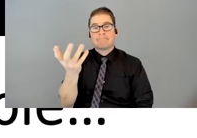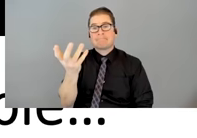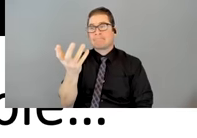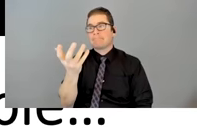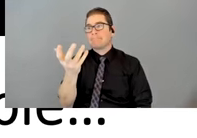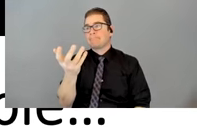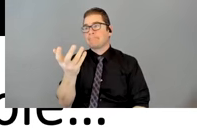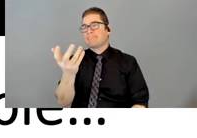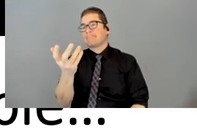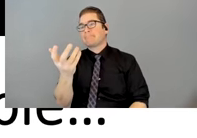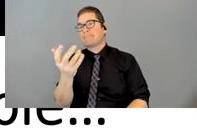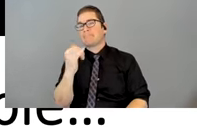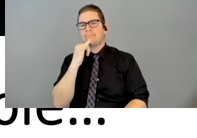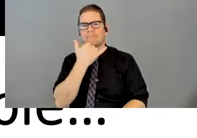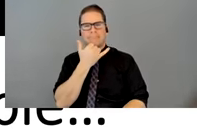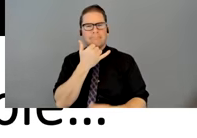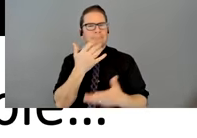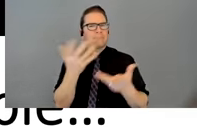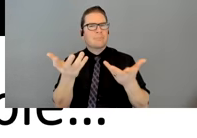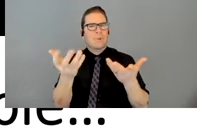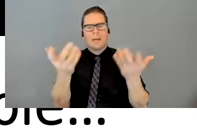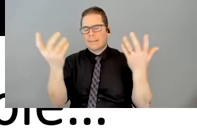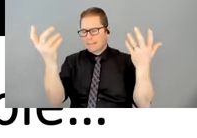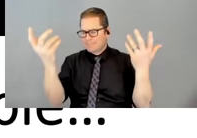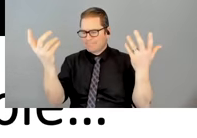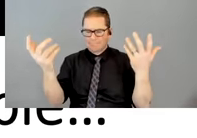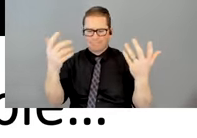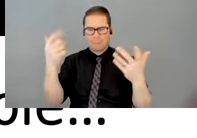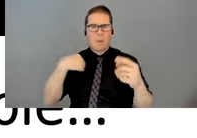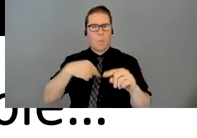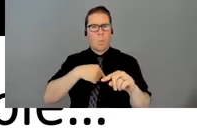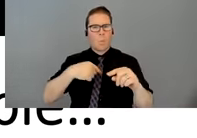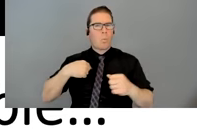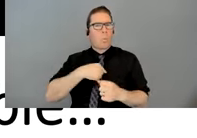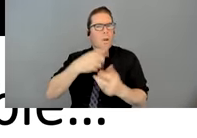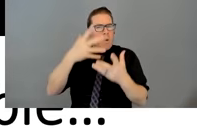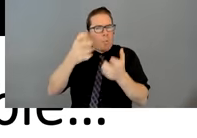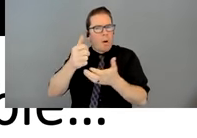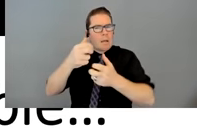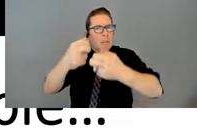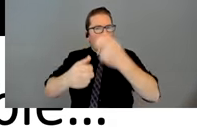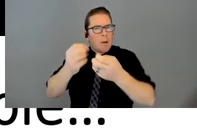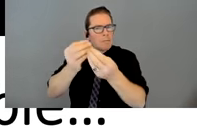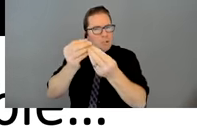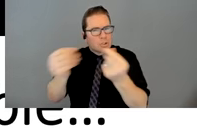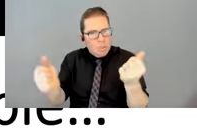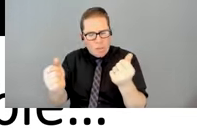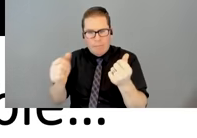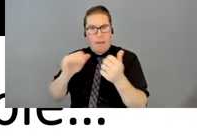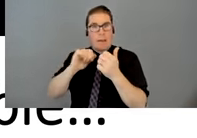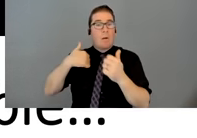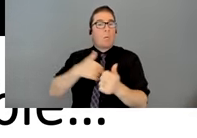in kind of working through for a resolution. A lot of times there may be very